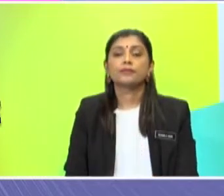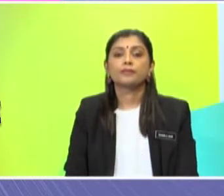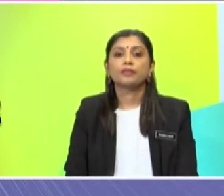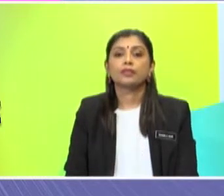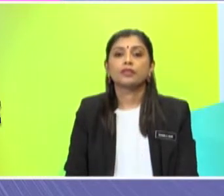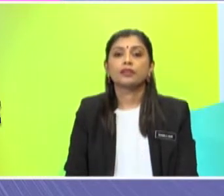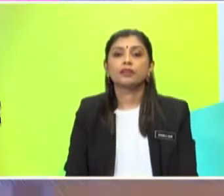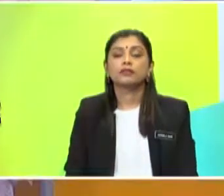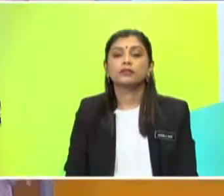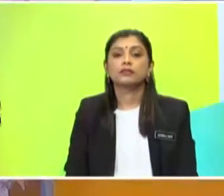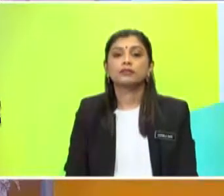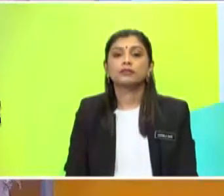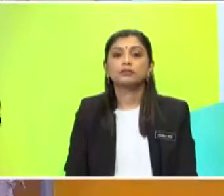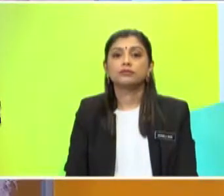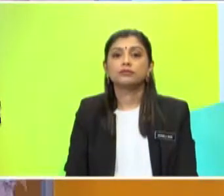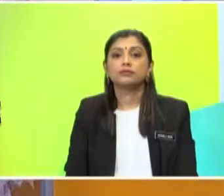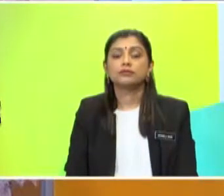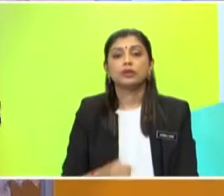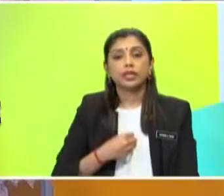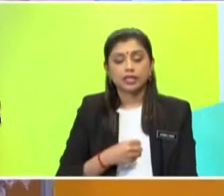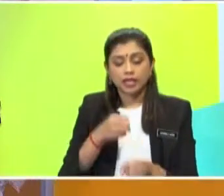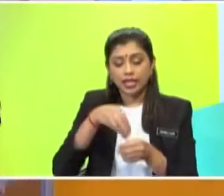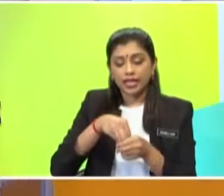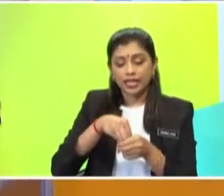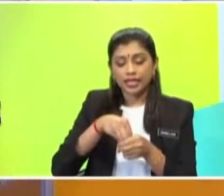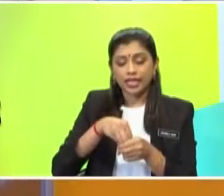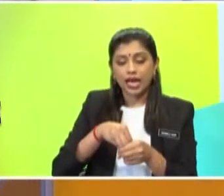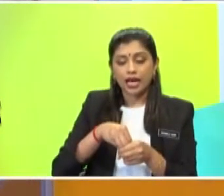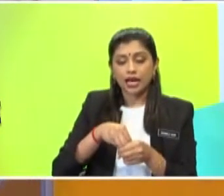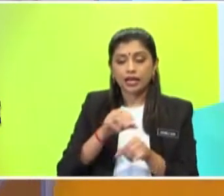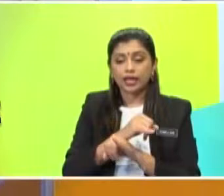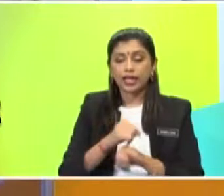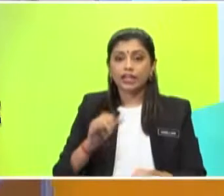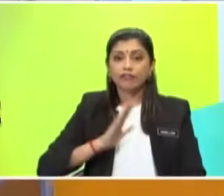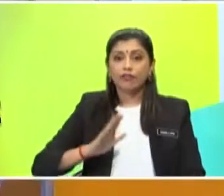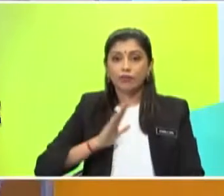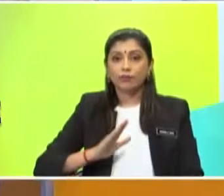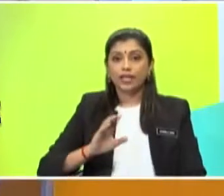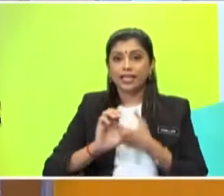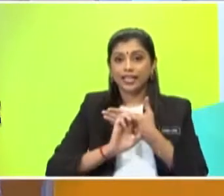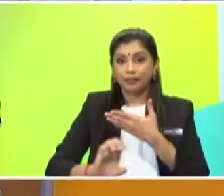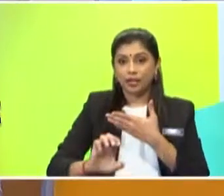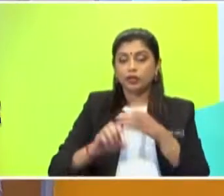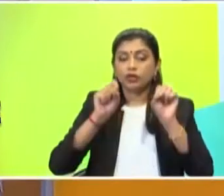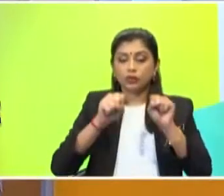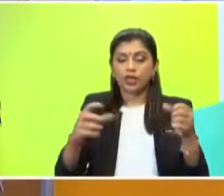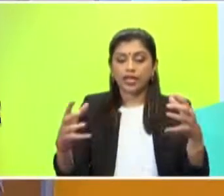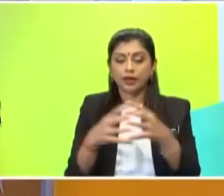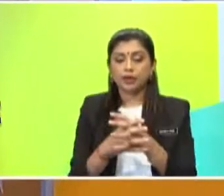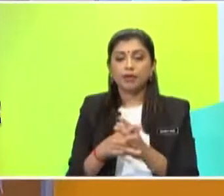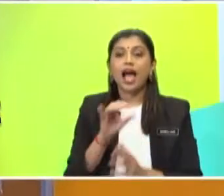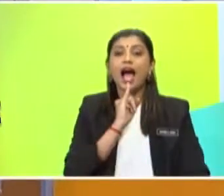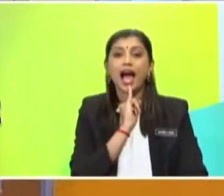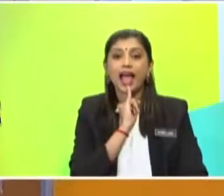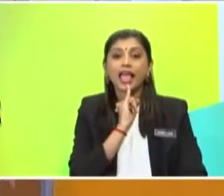email writing, yes. we accept contractions. Okay. All right. Yeah. So example of contractions would be just be, it is always, you